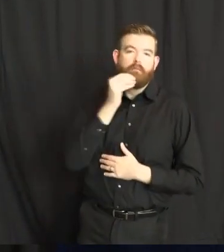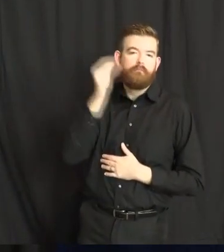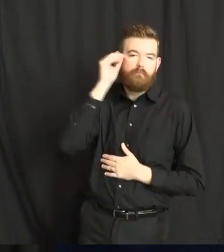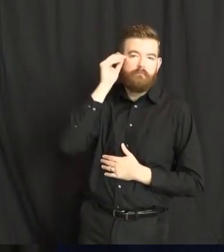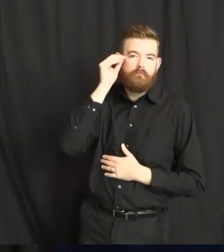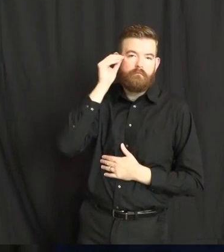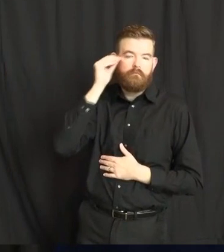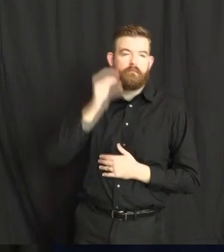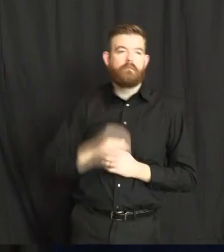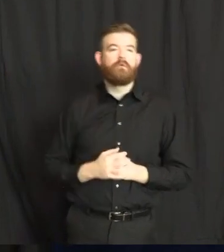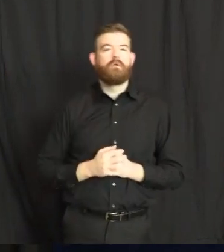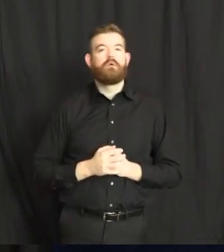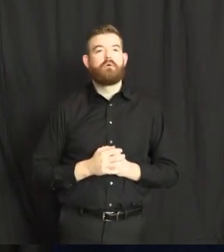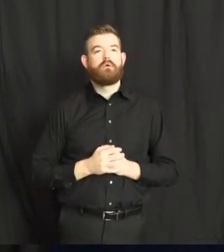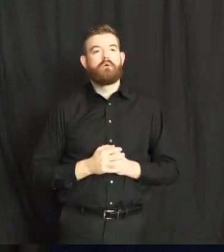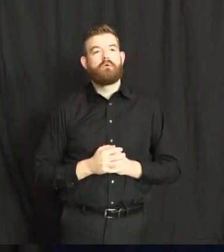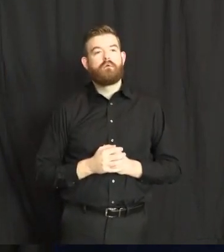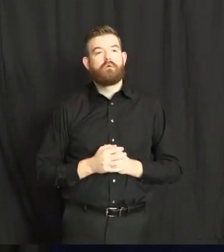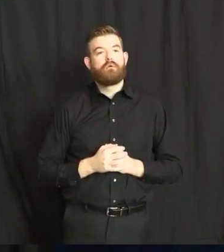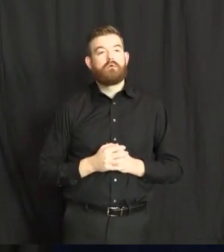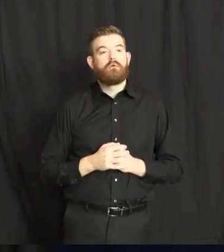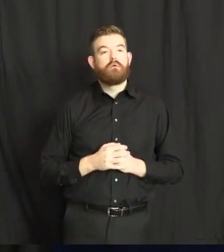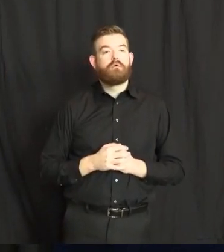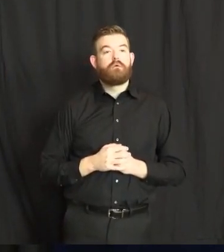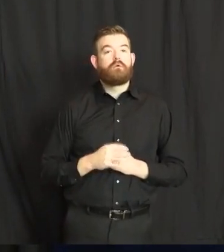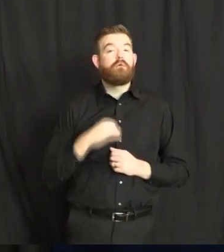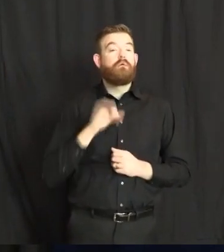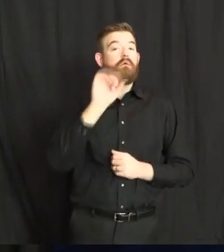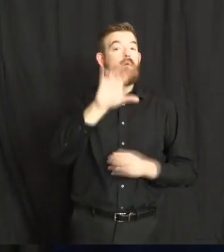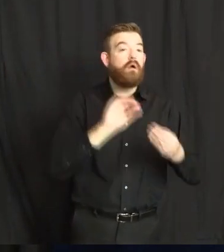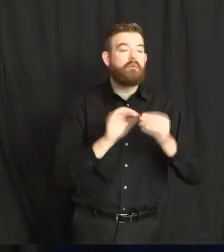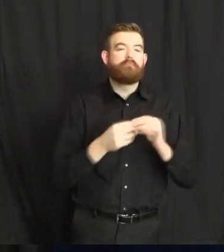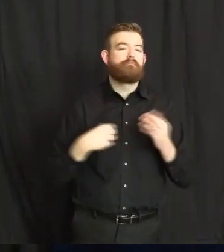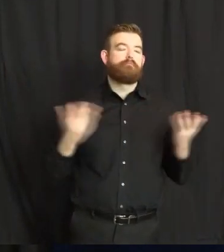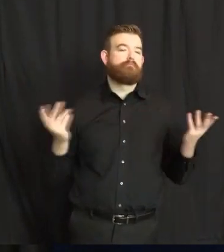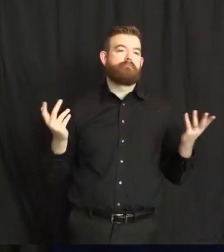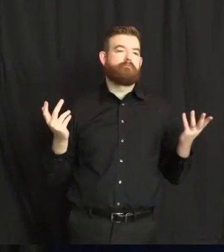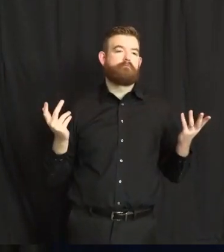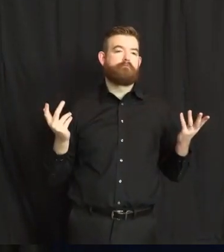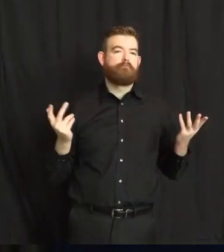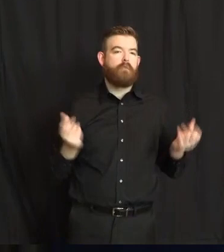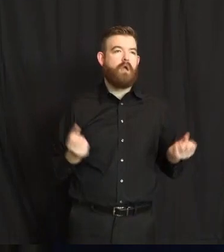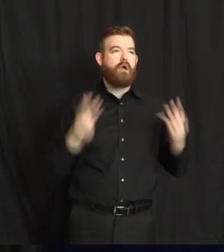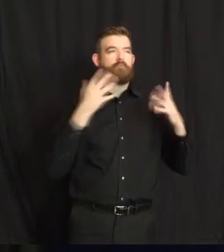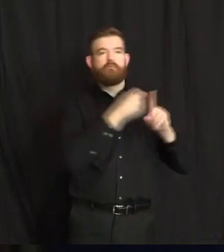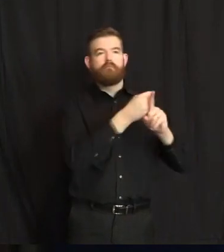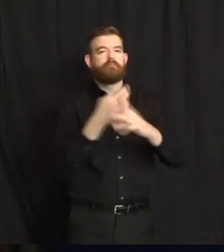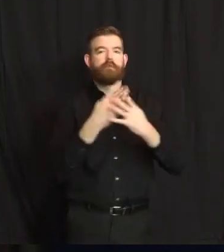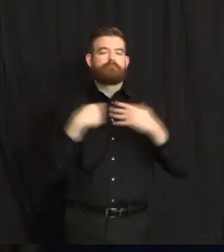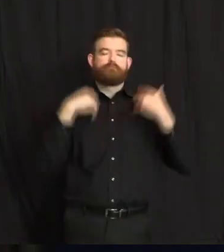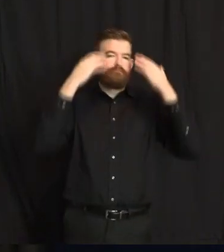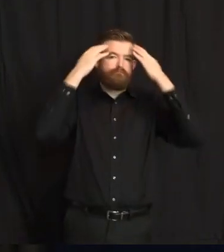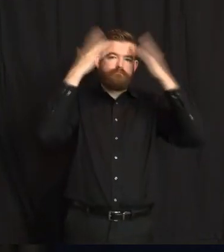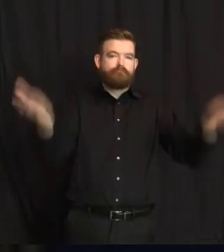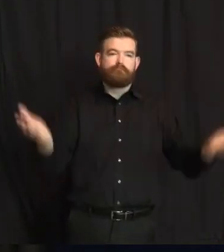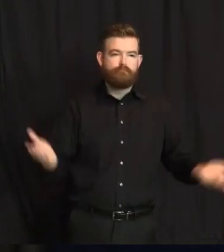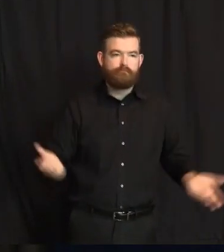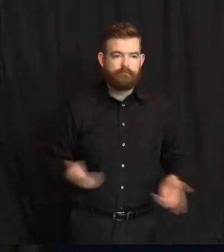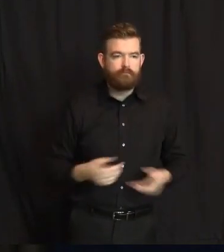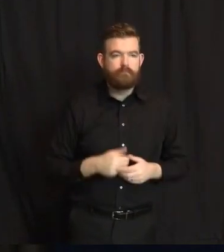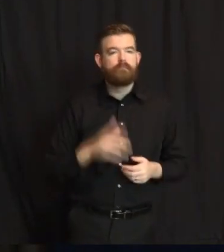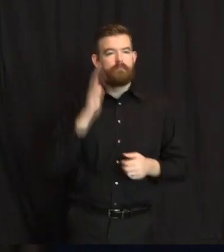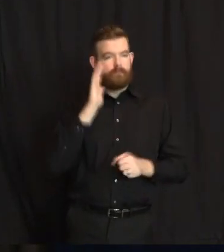we don't have an exact count of how many individuals this will impact, as there may be duplication between the categories, but we will be working